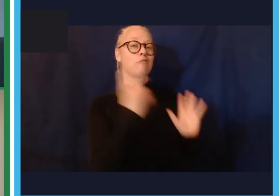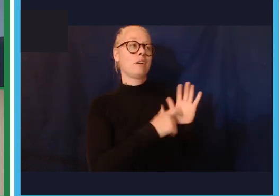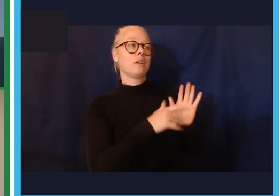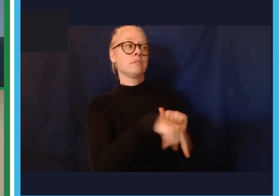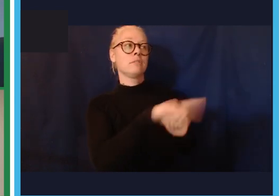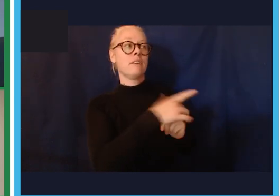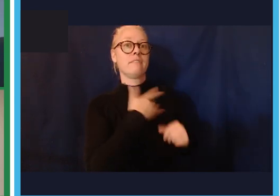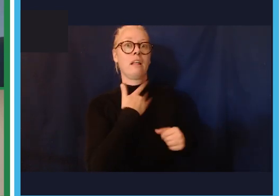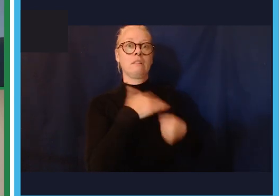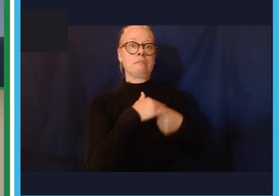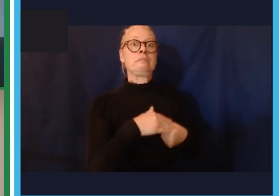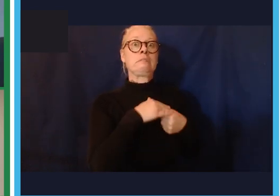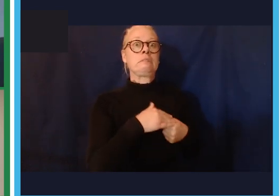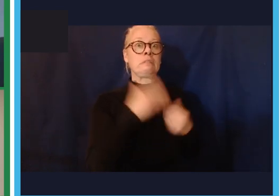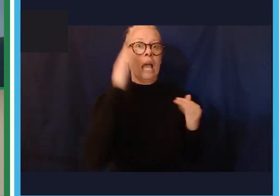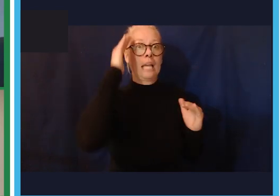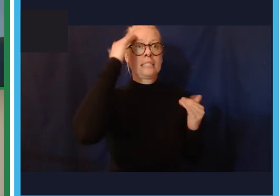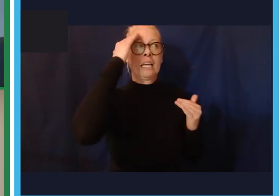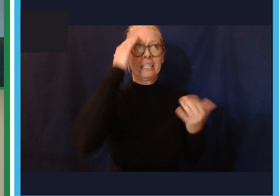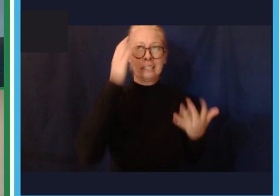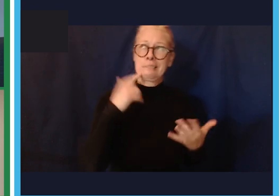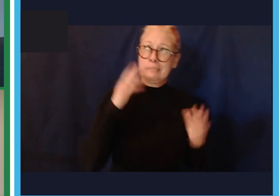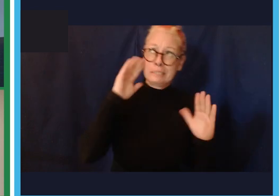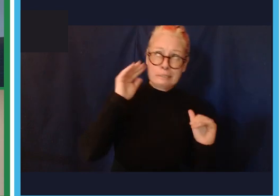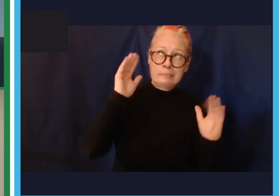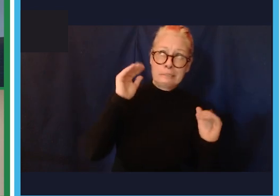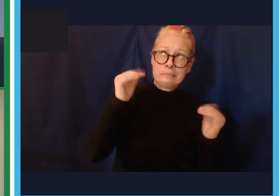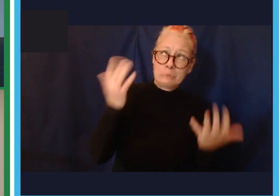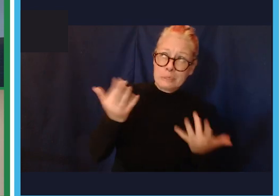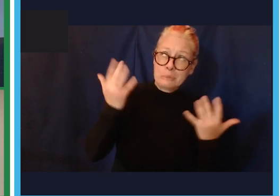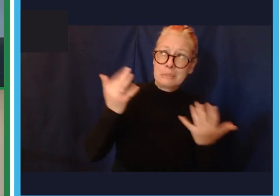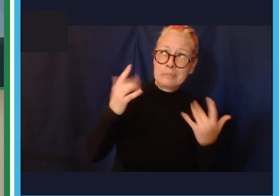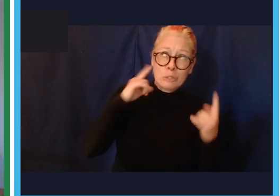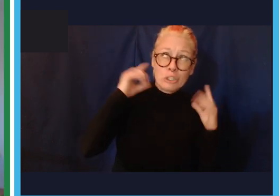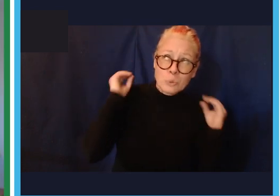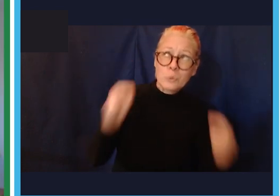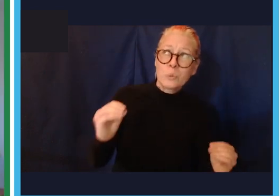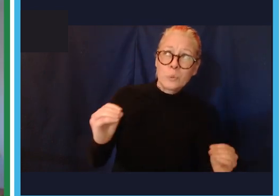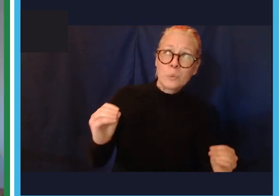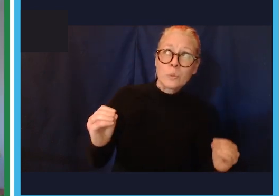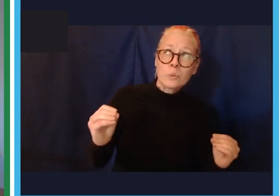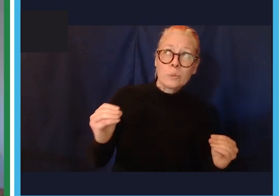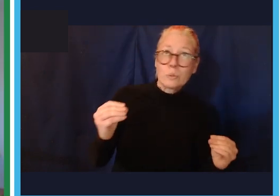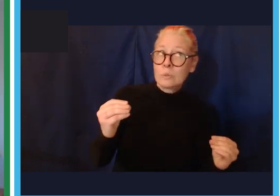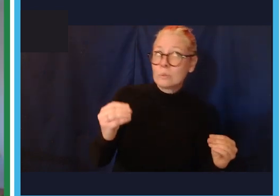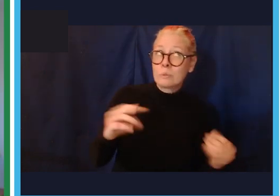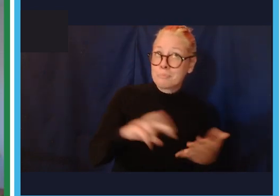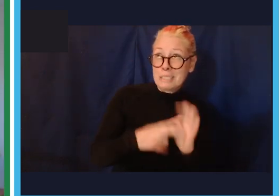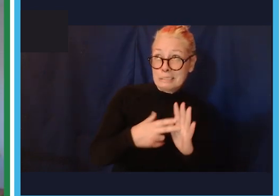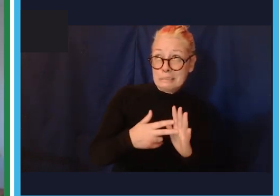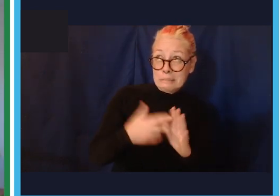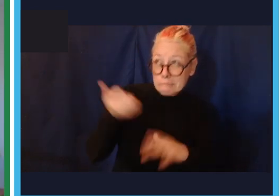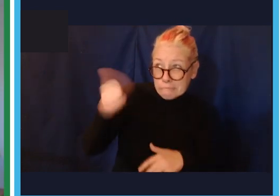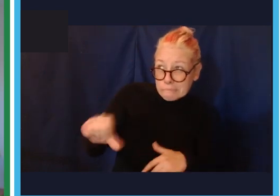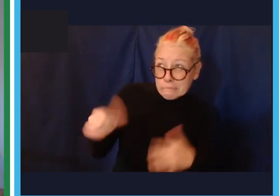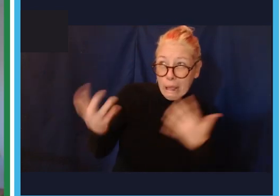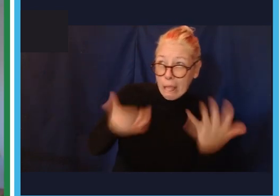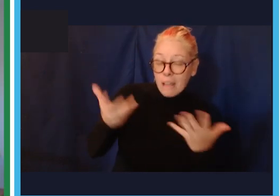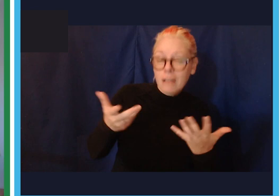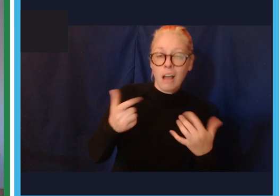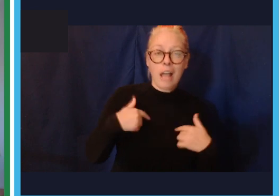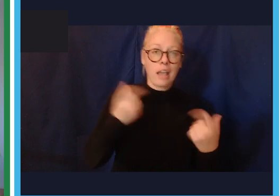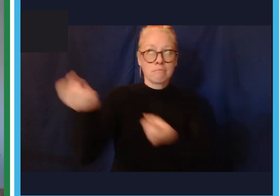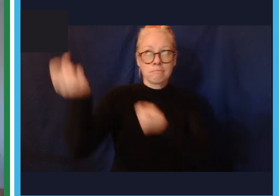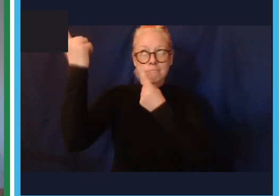That's very interesting. And so Ty and Graham, you both have shared so far in this conversation ways that